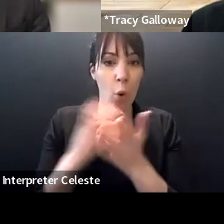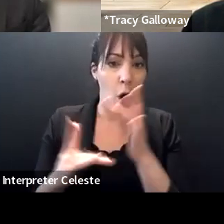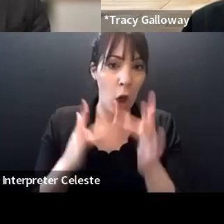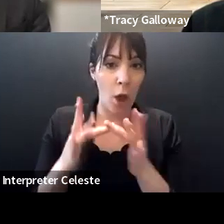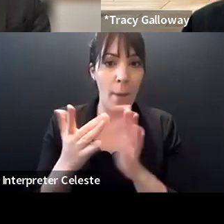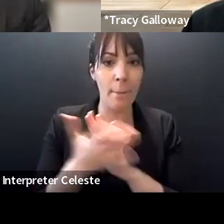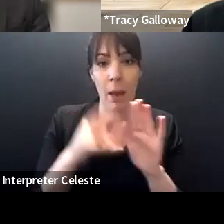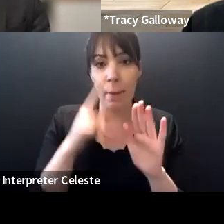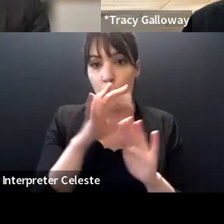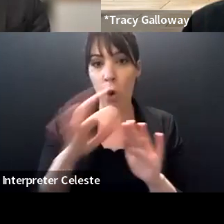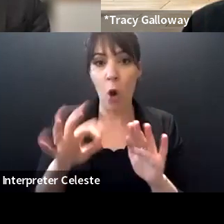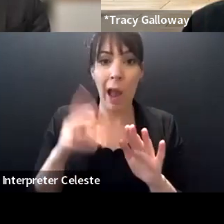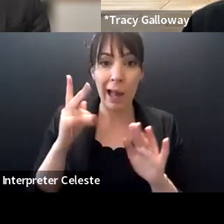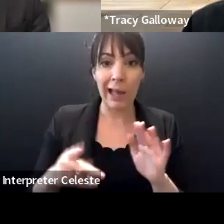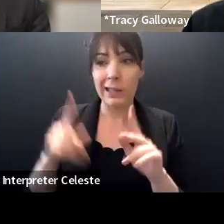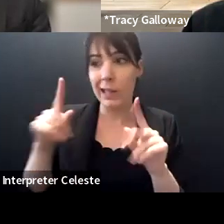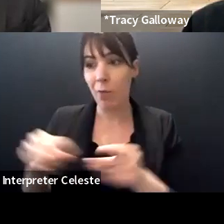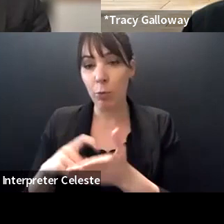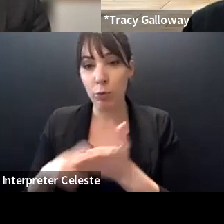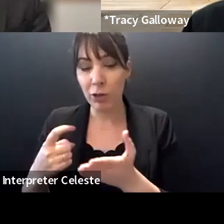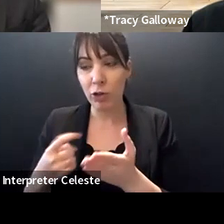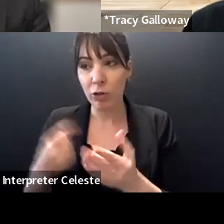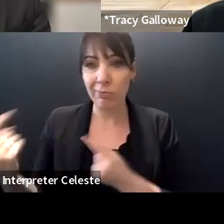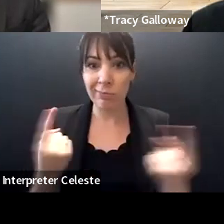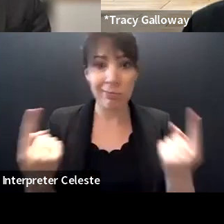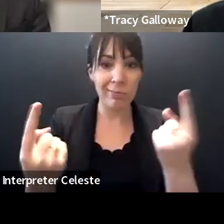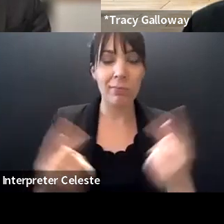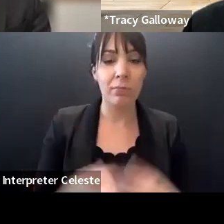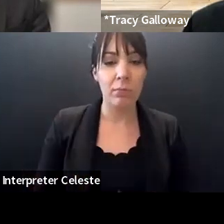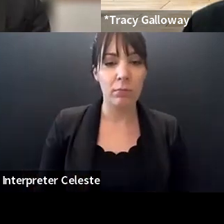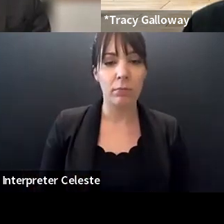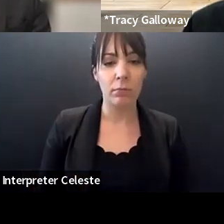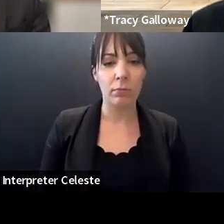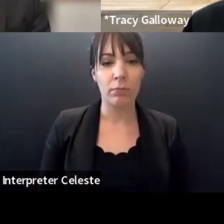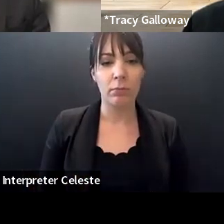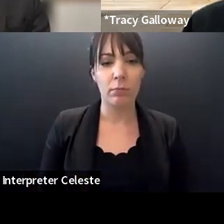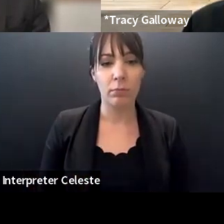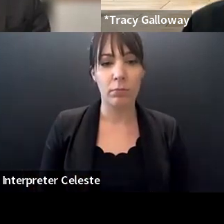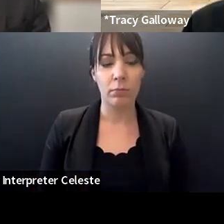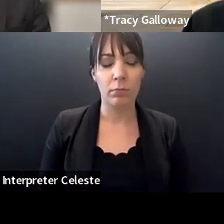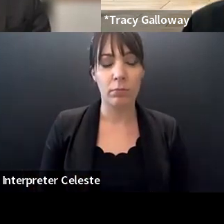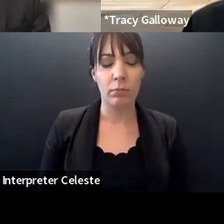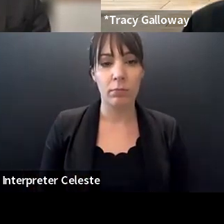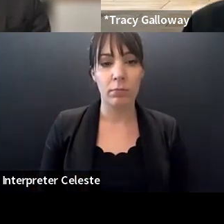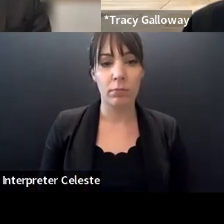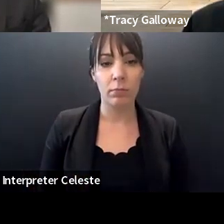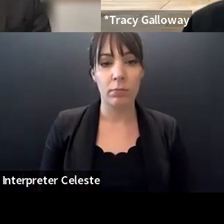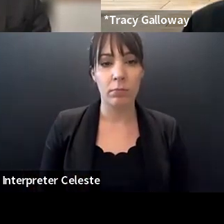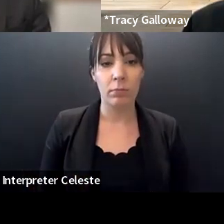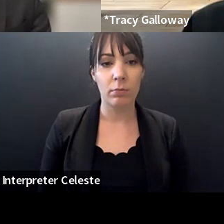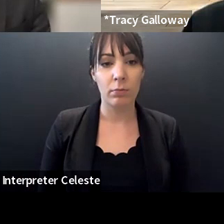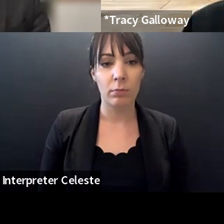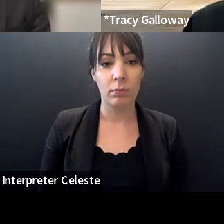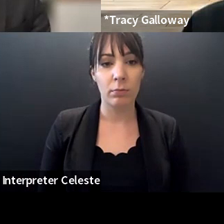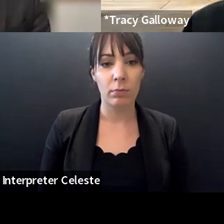really important is that we recognize that we all play a role in this, but that the organization as a whole on that top